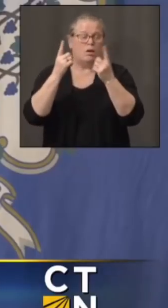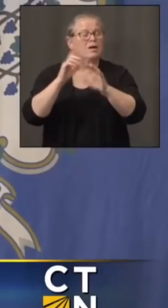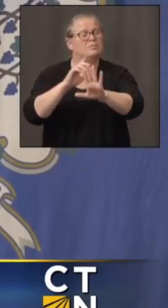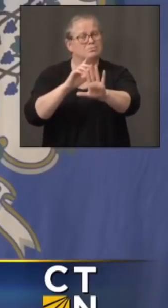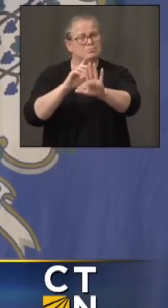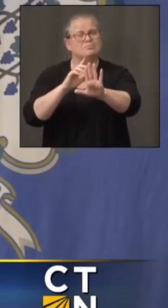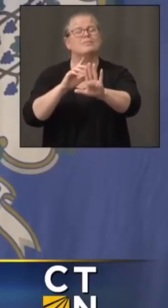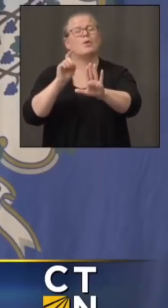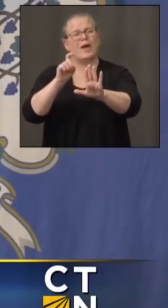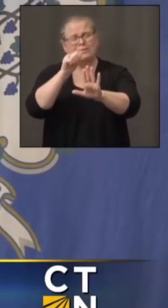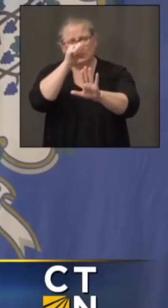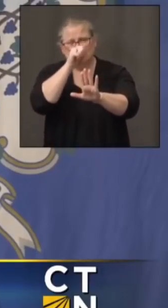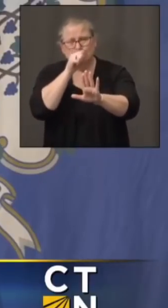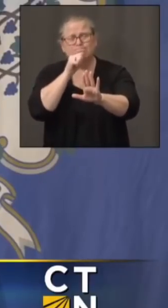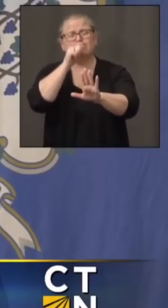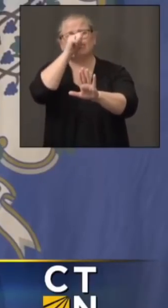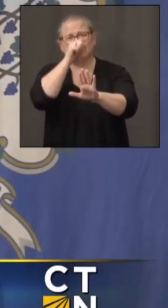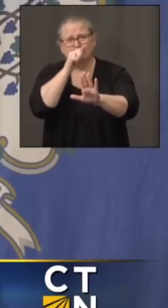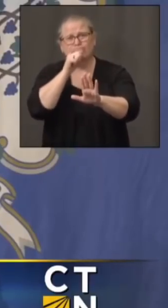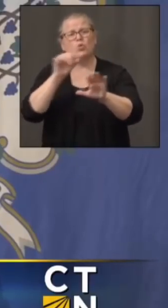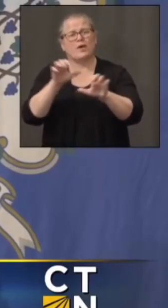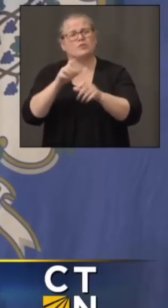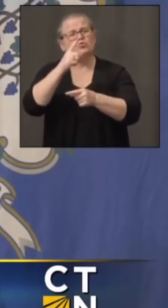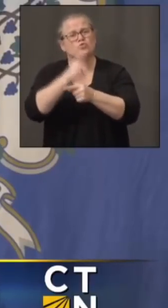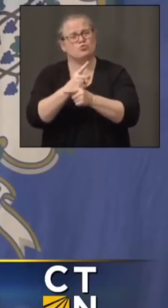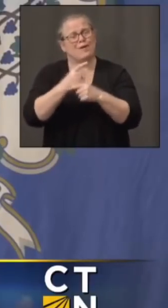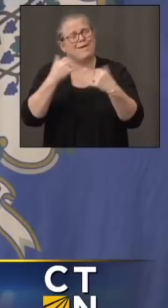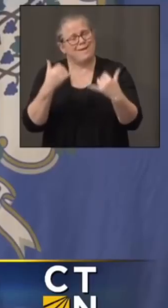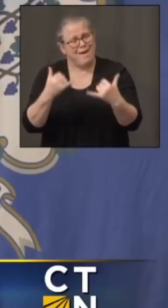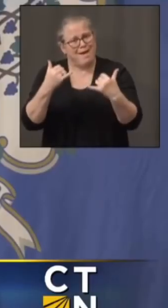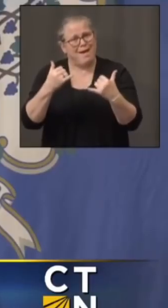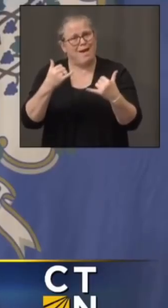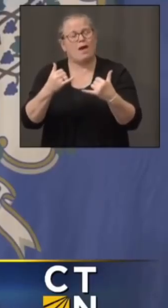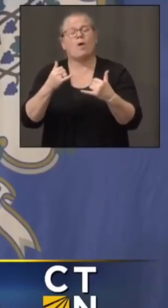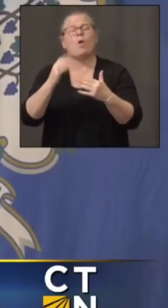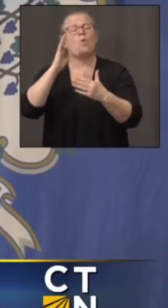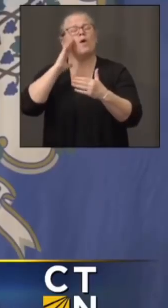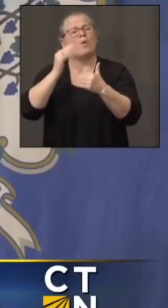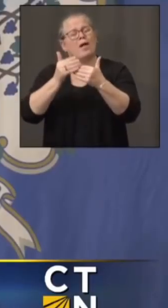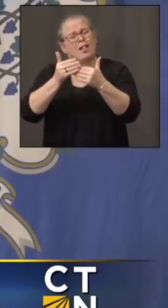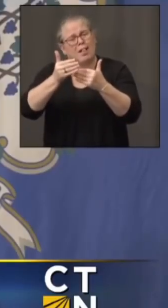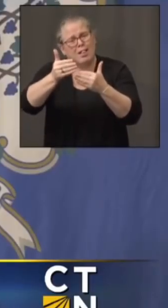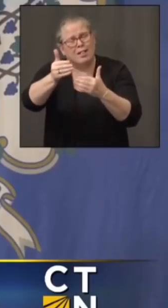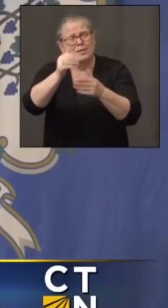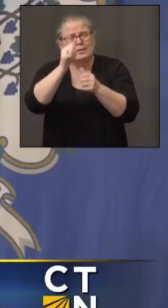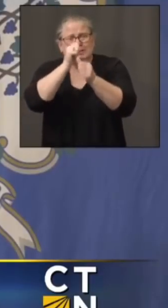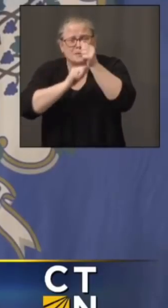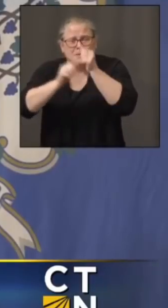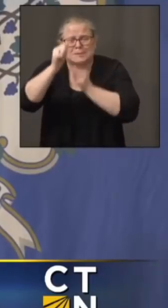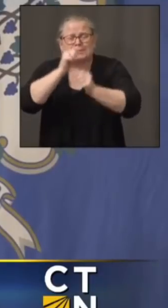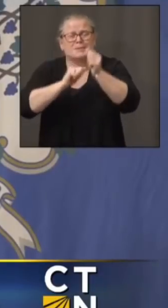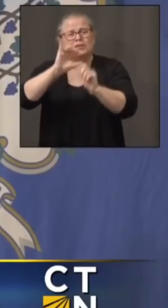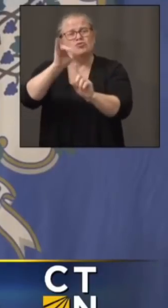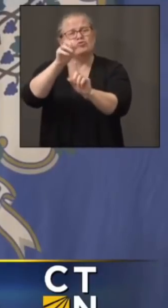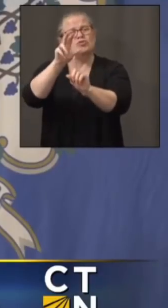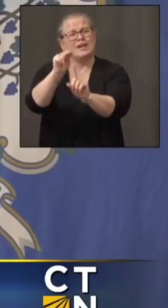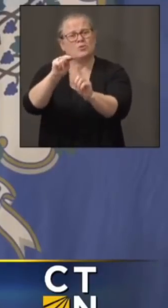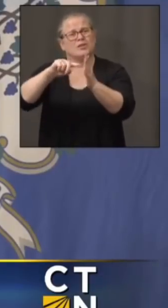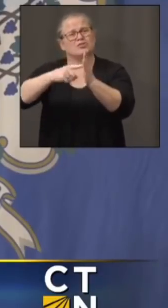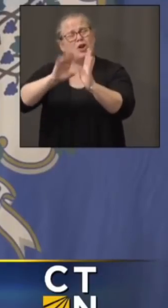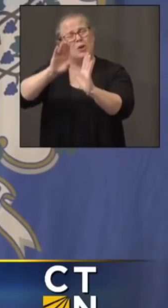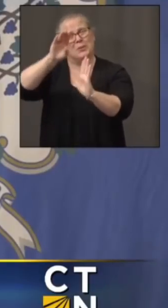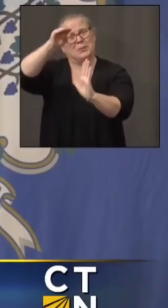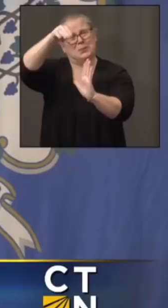We are going to get to that January time frame where we're bending a curve. That's what I heard when I heard 8th